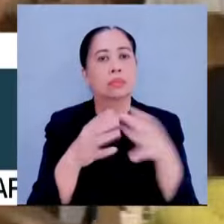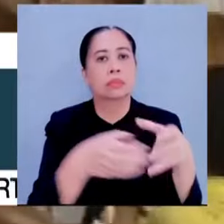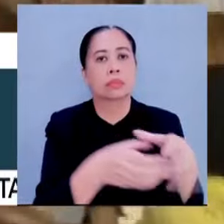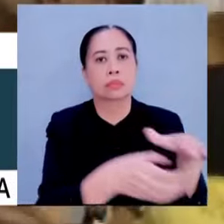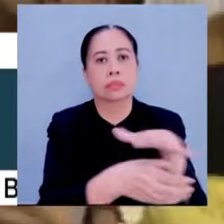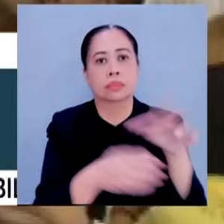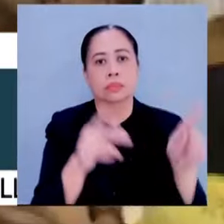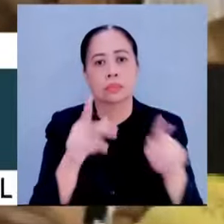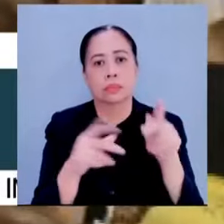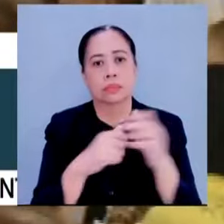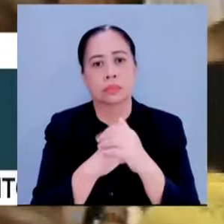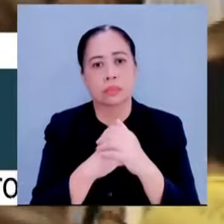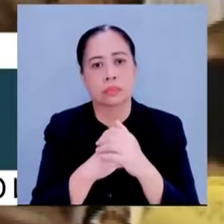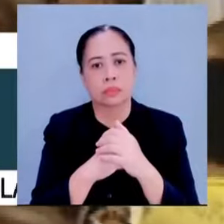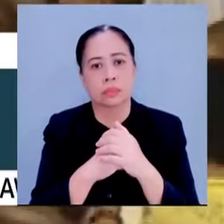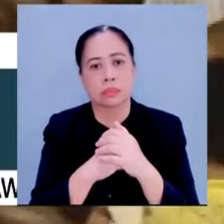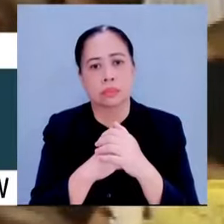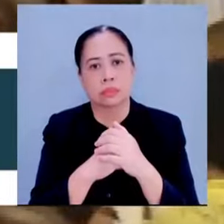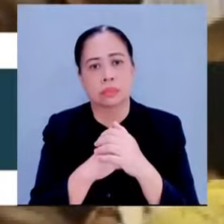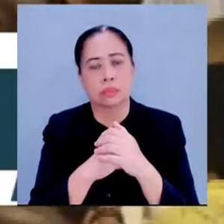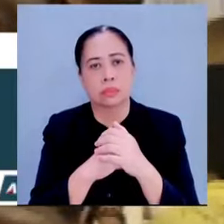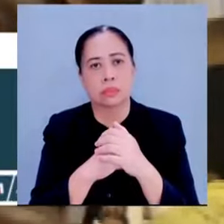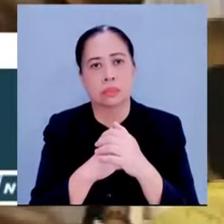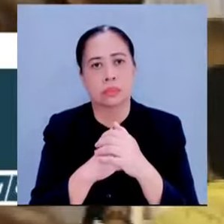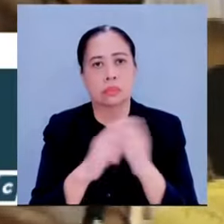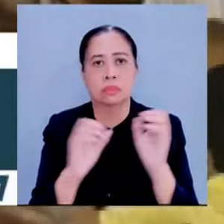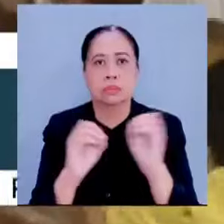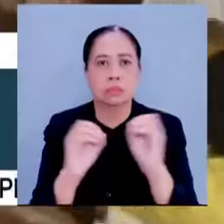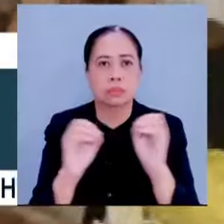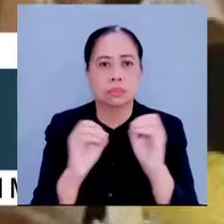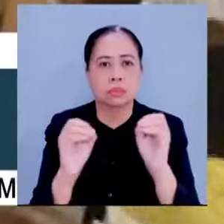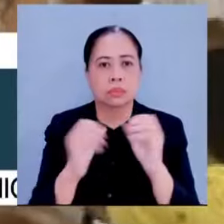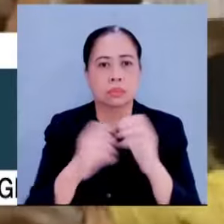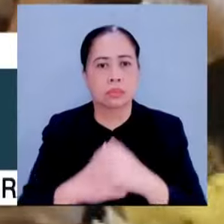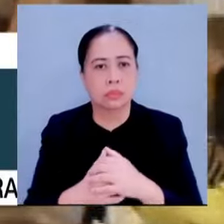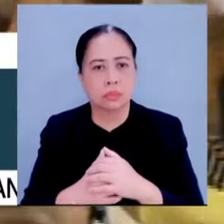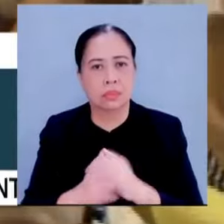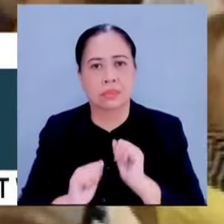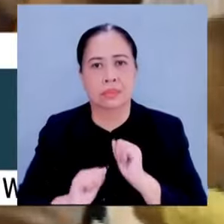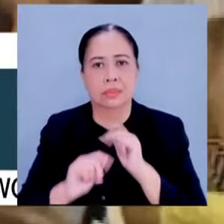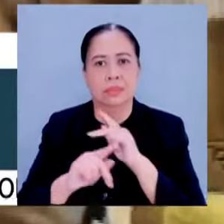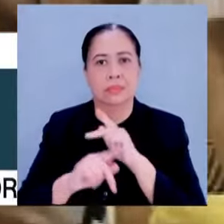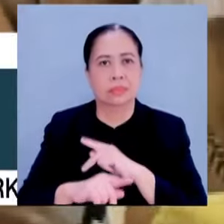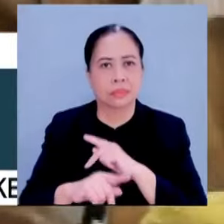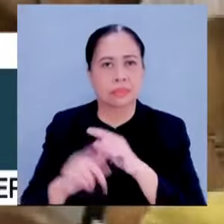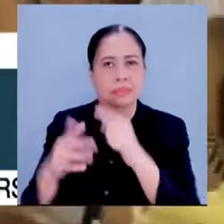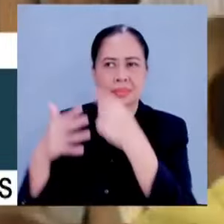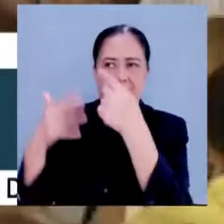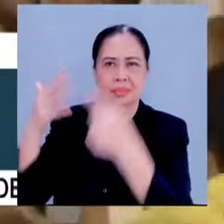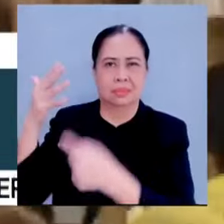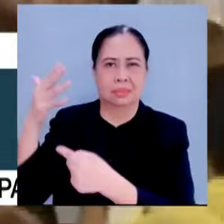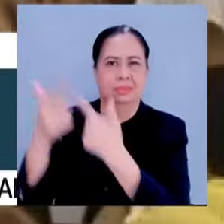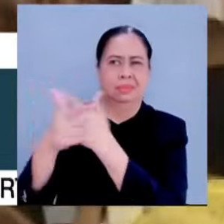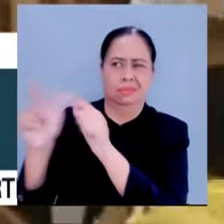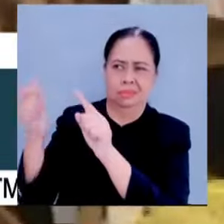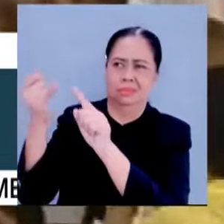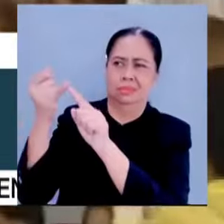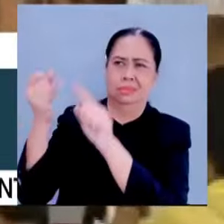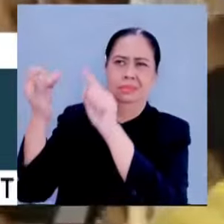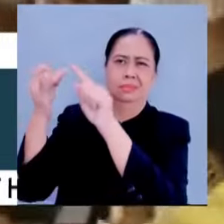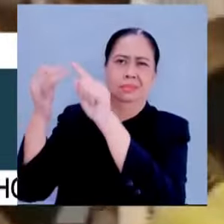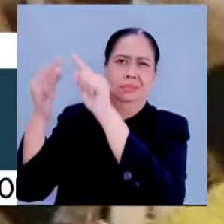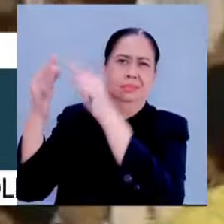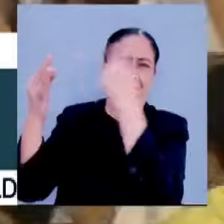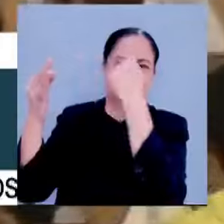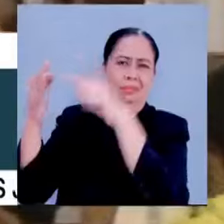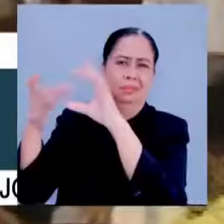many of our people do not exactly appreciate those values, especially those on the ground,